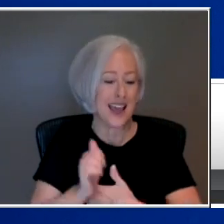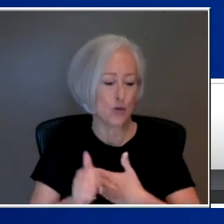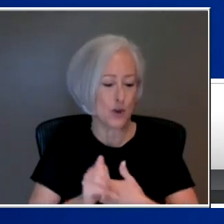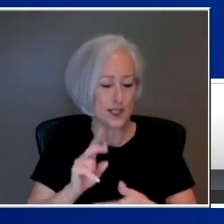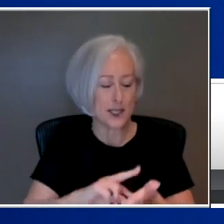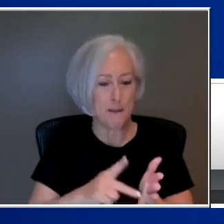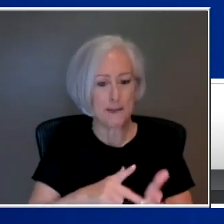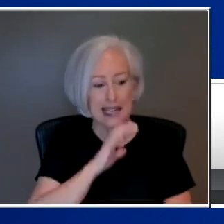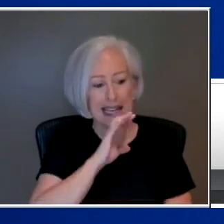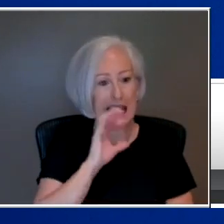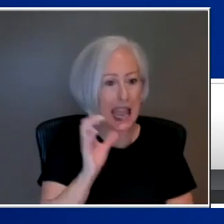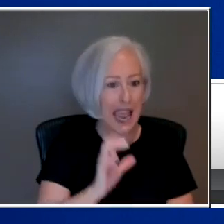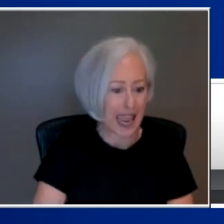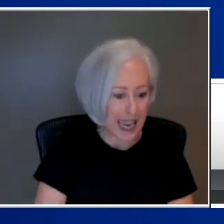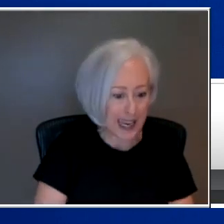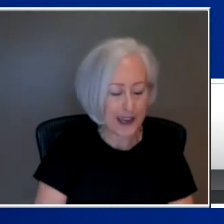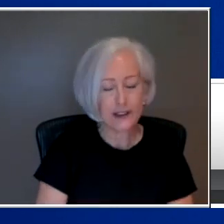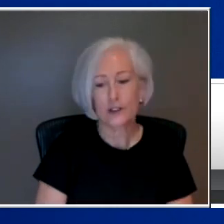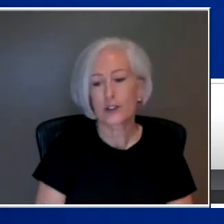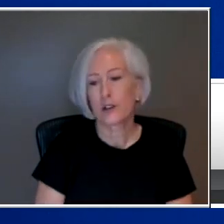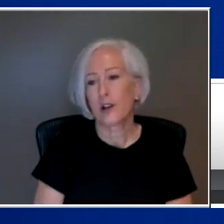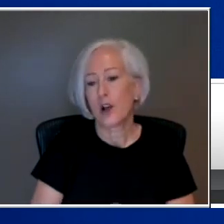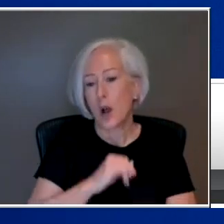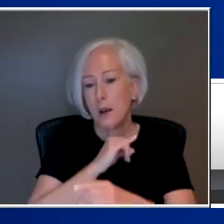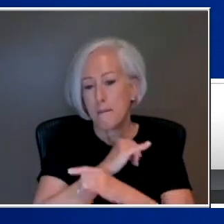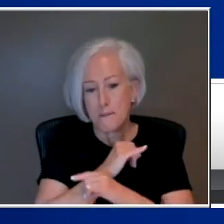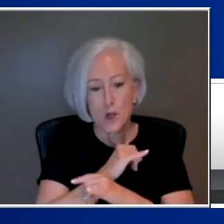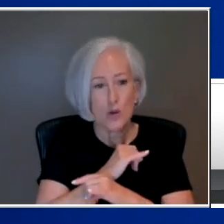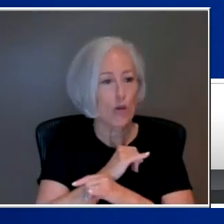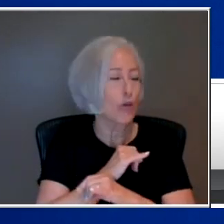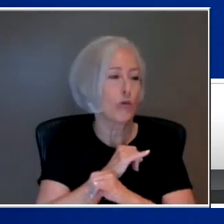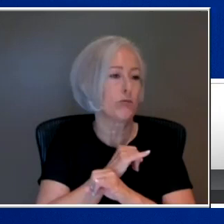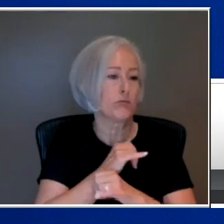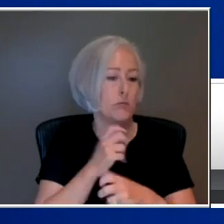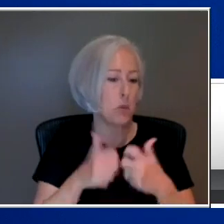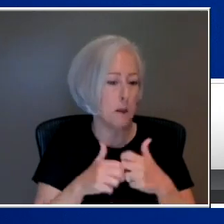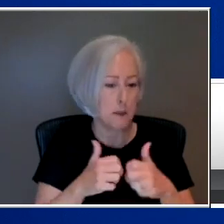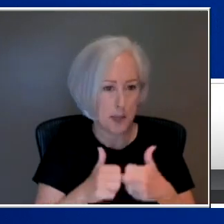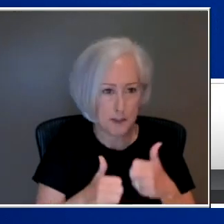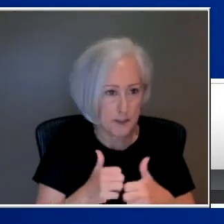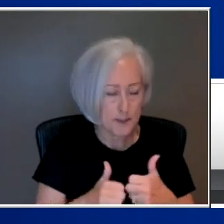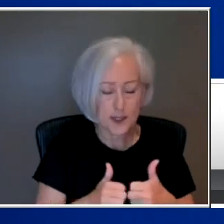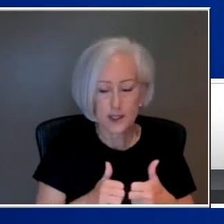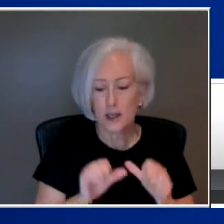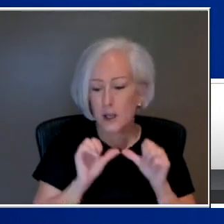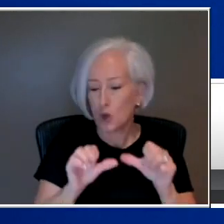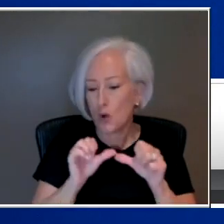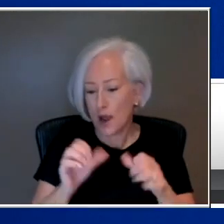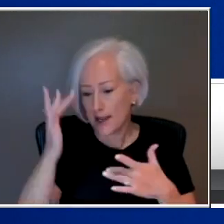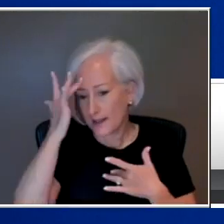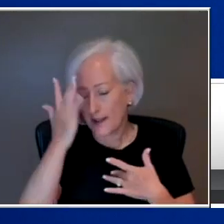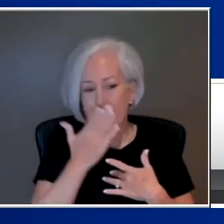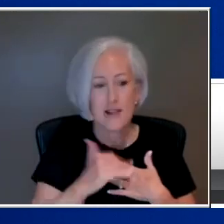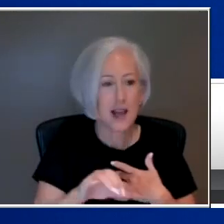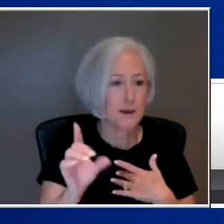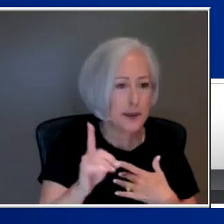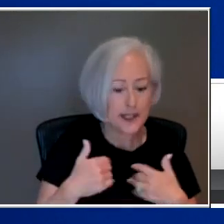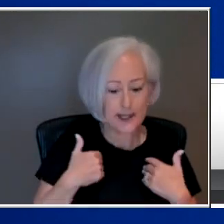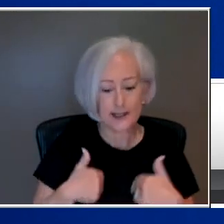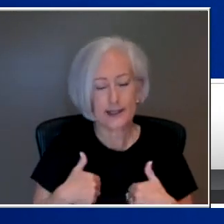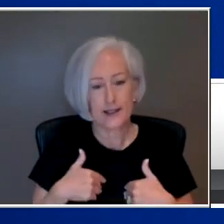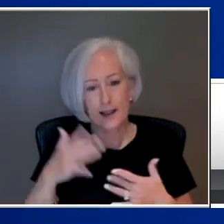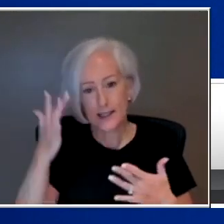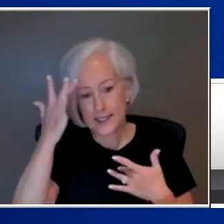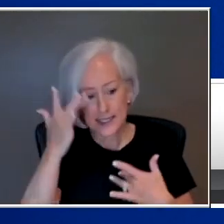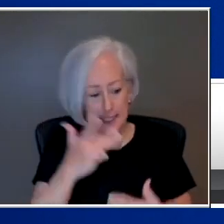immune compromising conditions, other chronic medical conditions like diabetes, lung disease, heart disease, all of those things